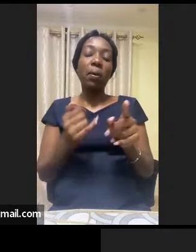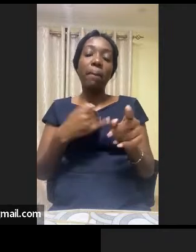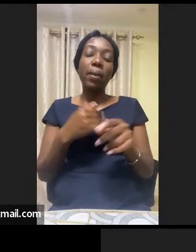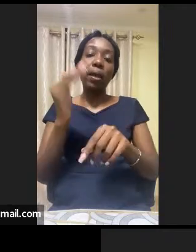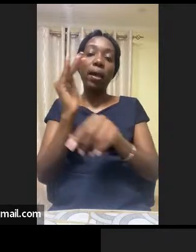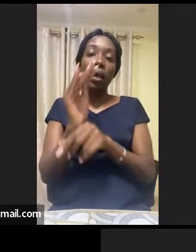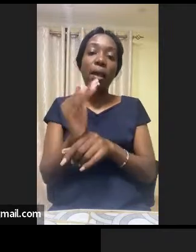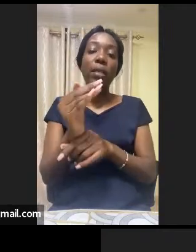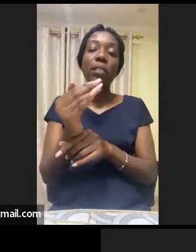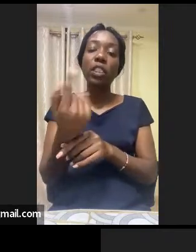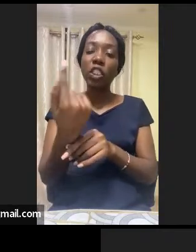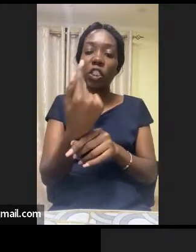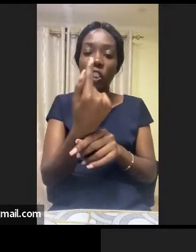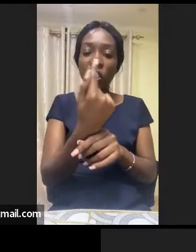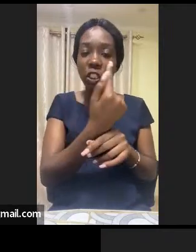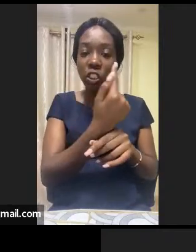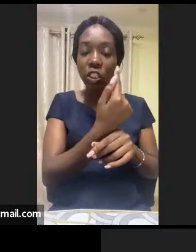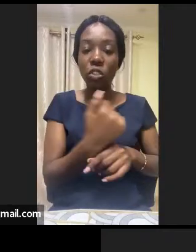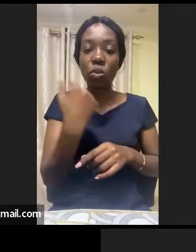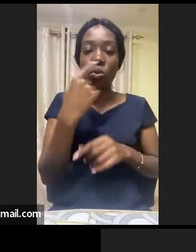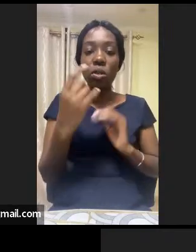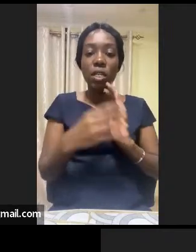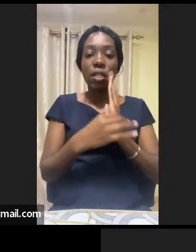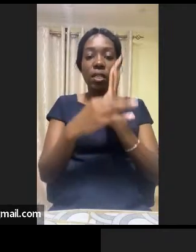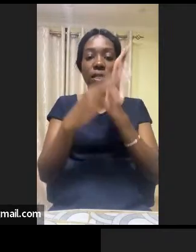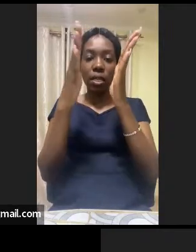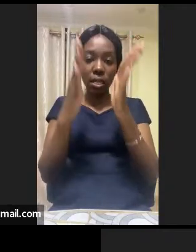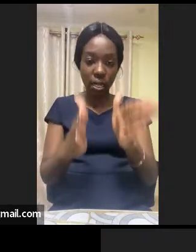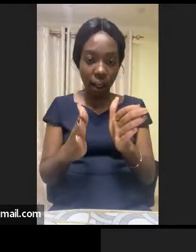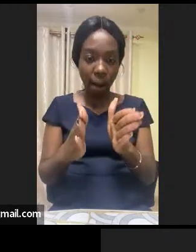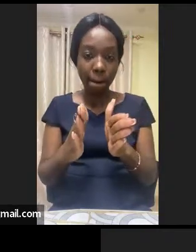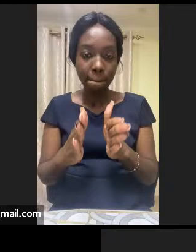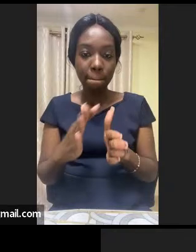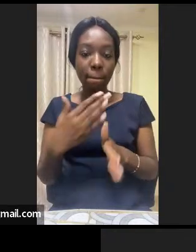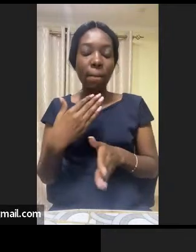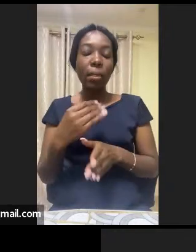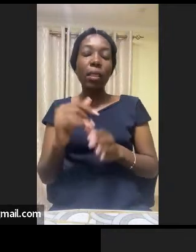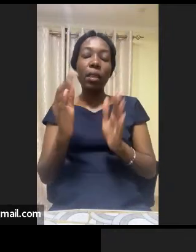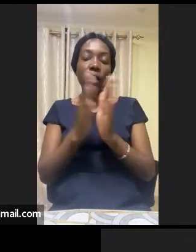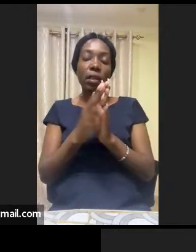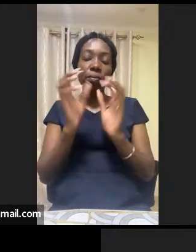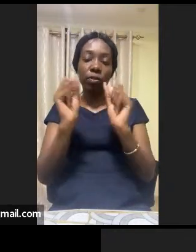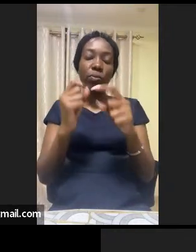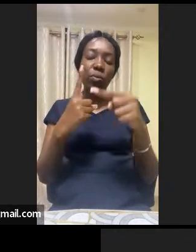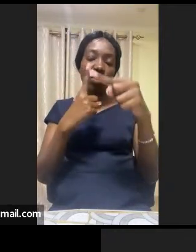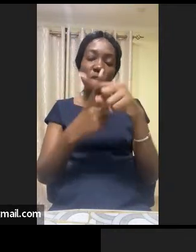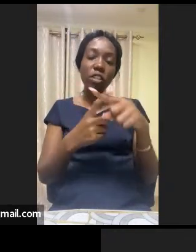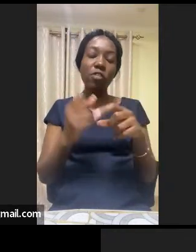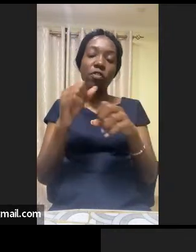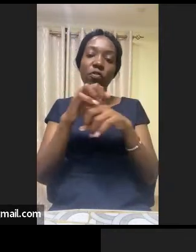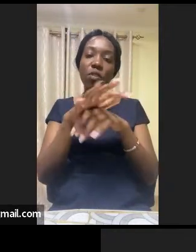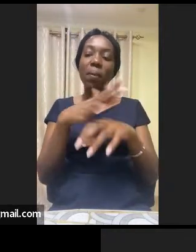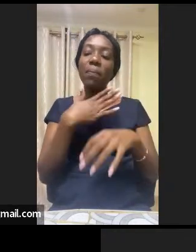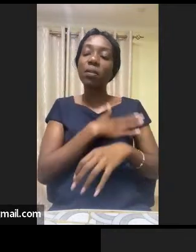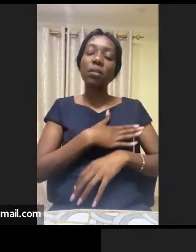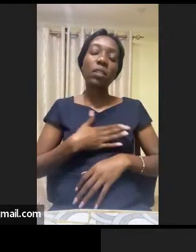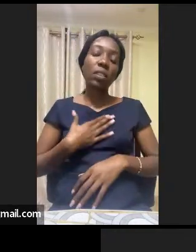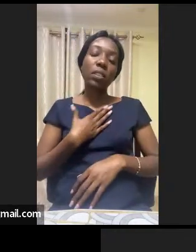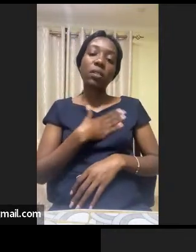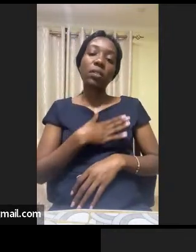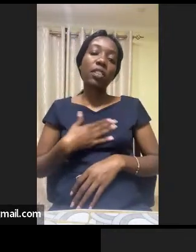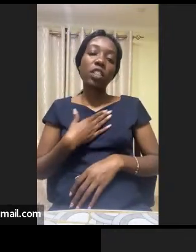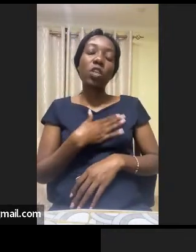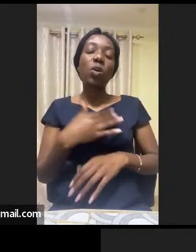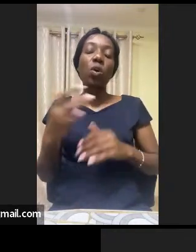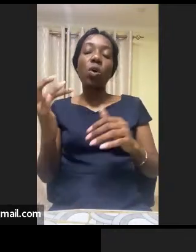everyone who is in leadership position and a position of influence, please consider in